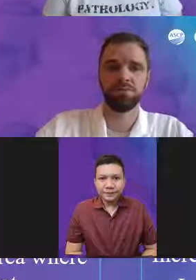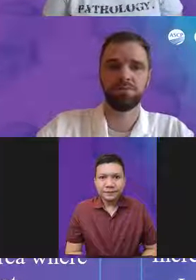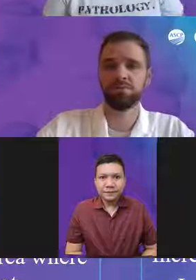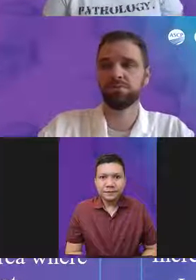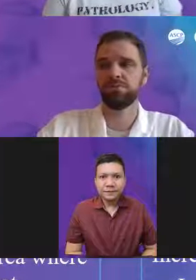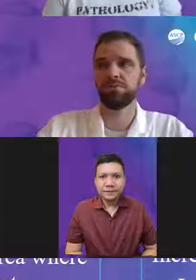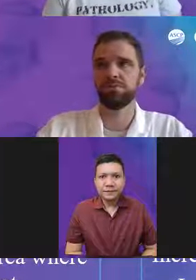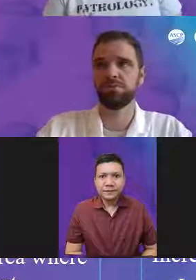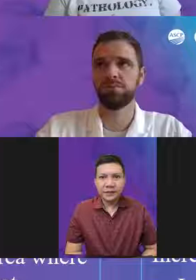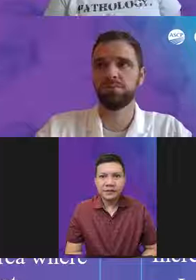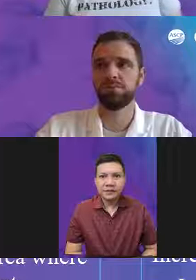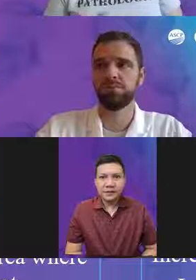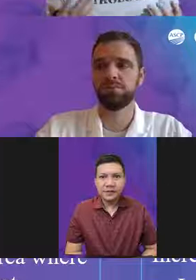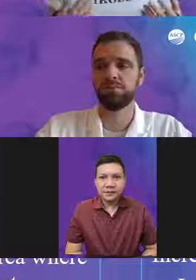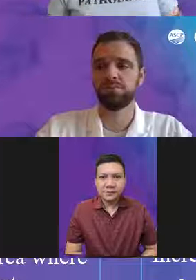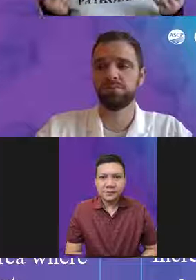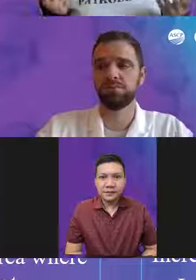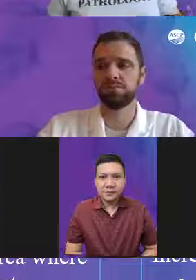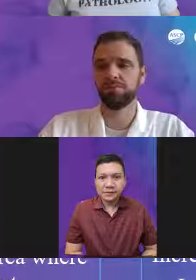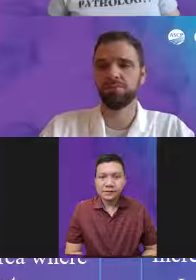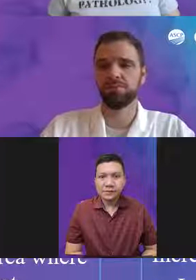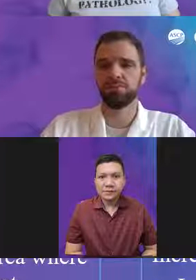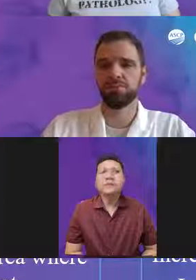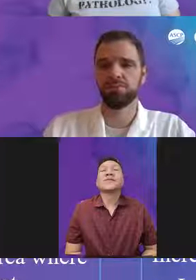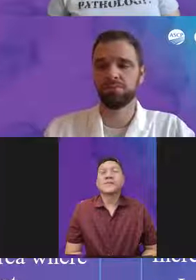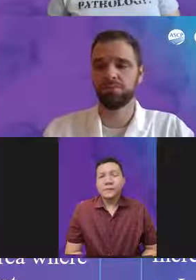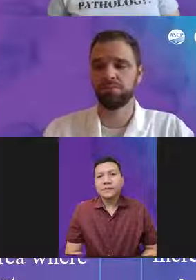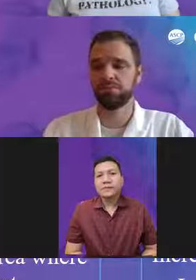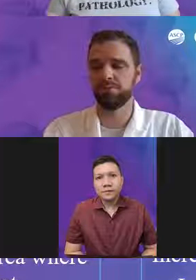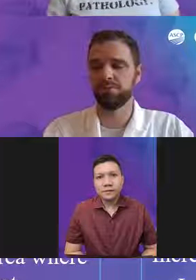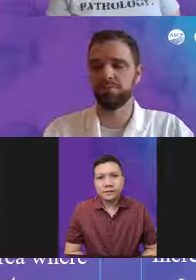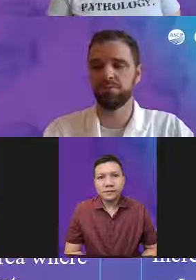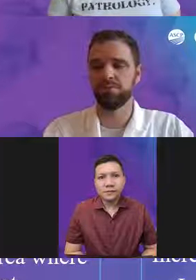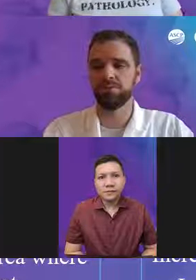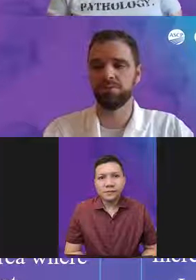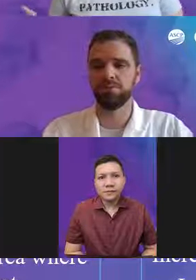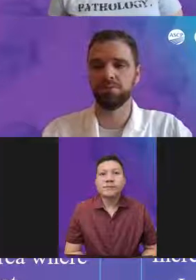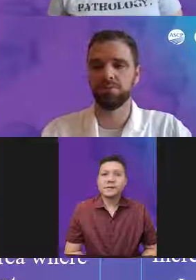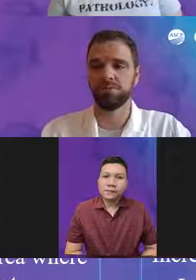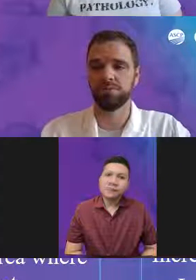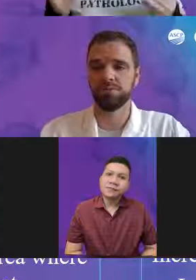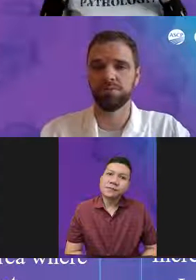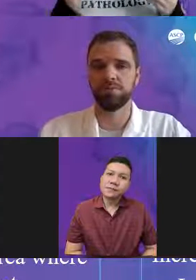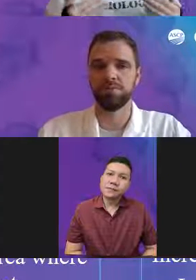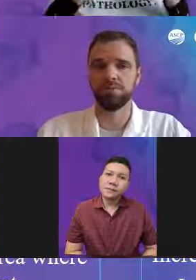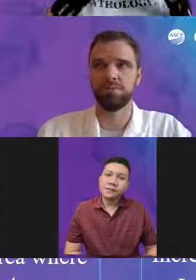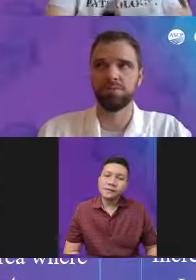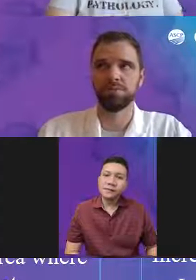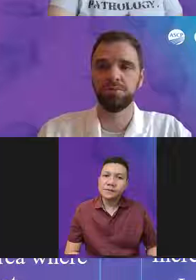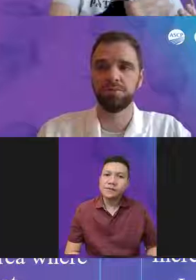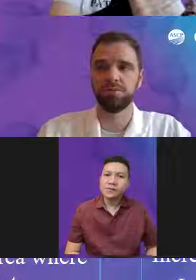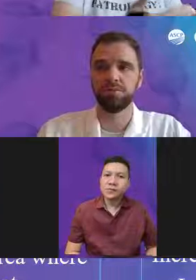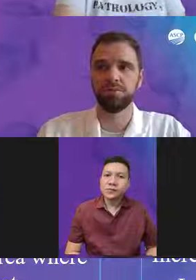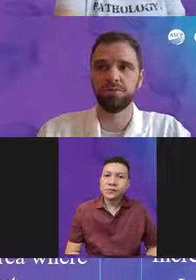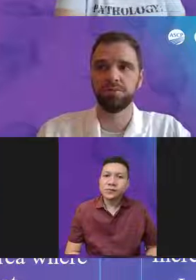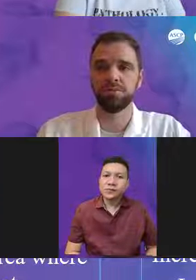automated analyzers because of people working on the bench saying, hey, I need this. I need help with this. This is